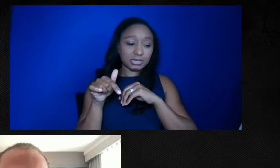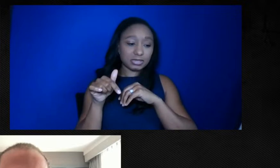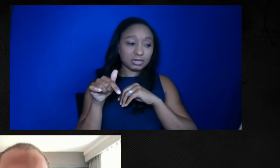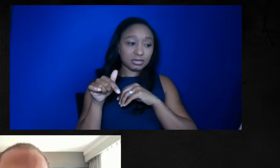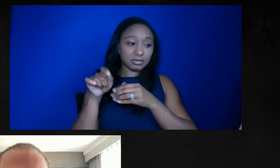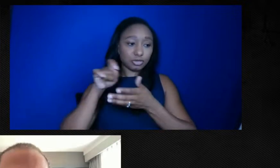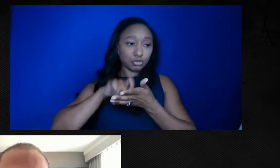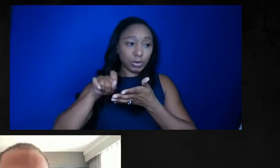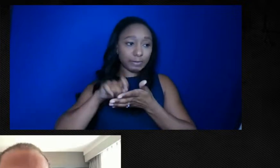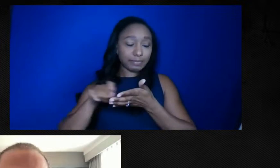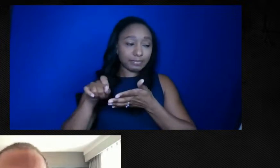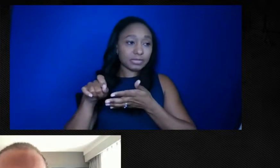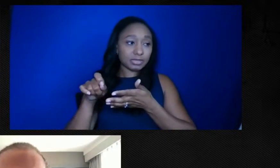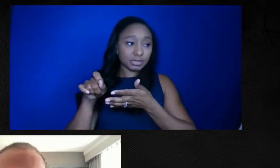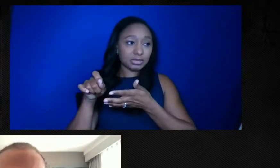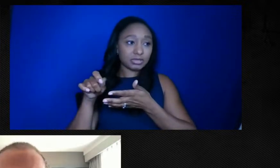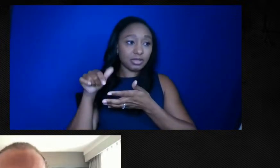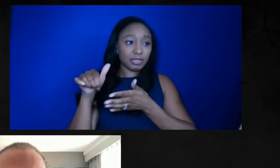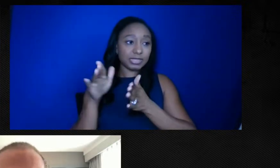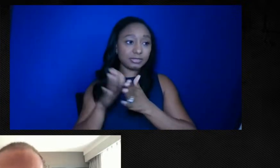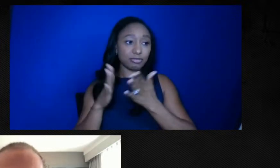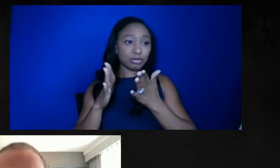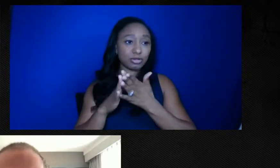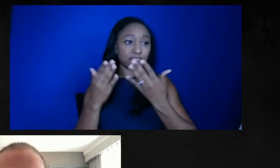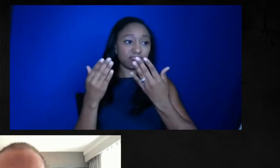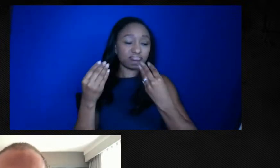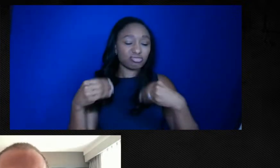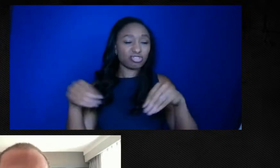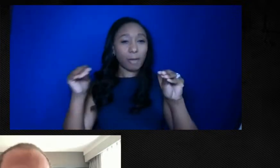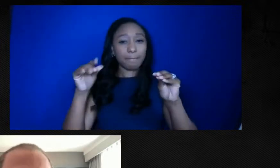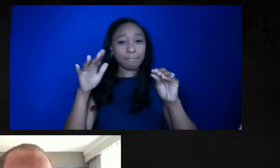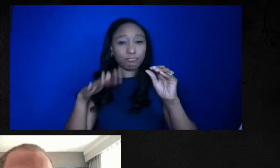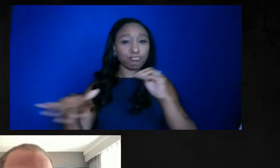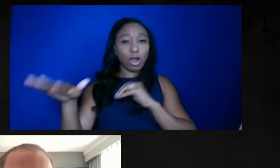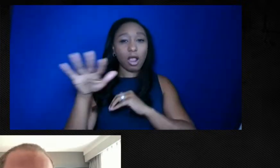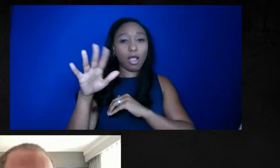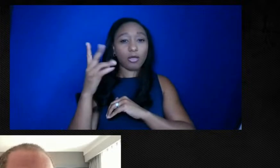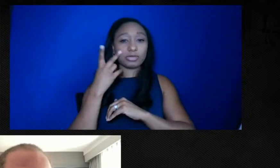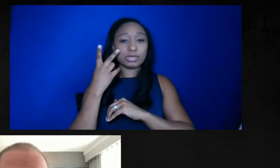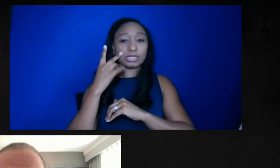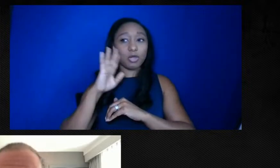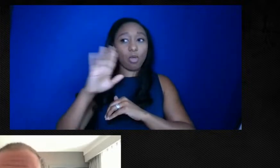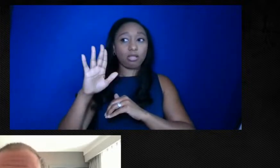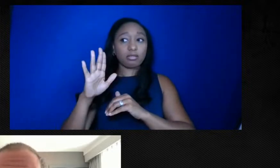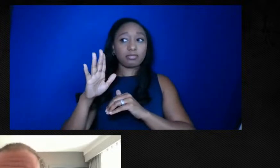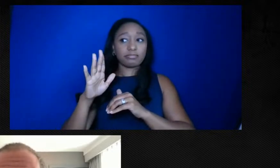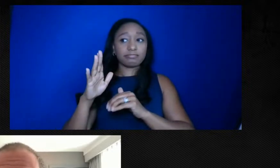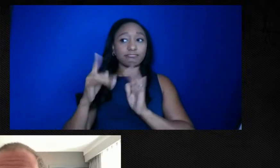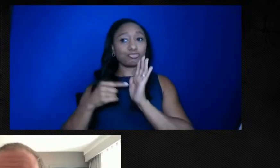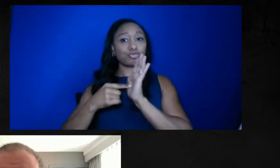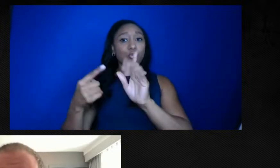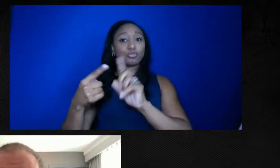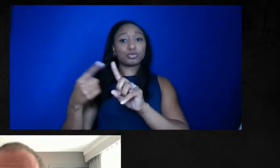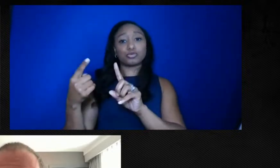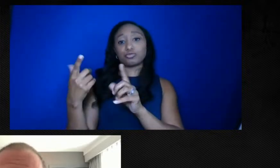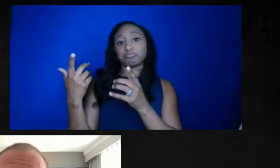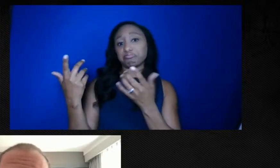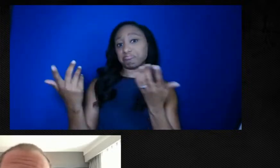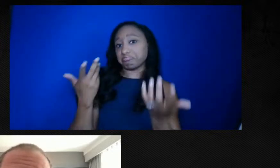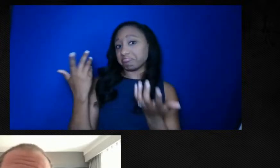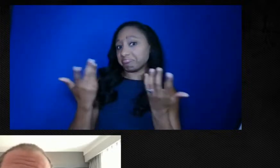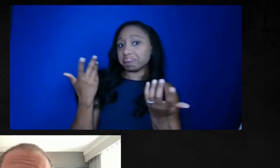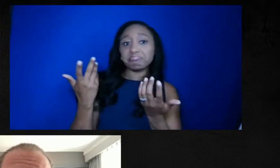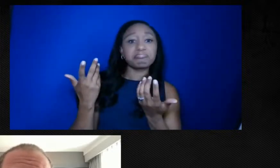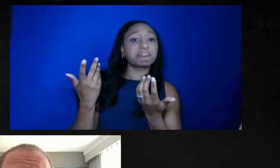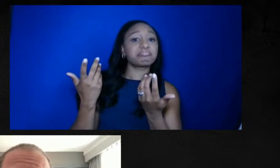mine, which is being shopped around producers in Hollywood as we speak. Maybe it will get made, maybe it won't. There's no